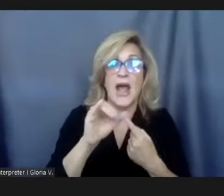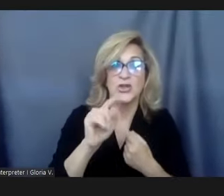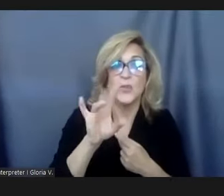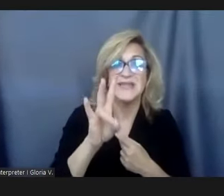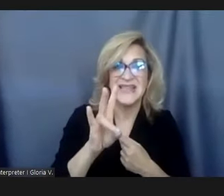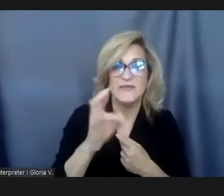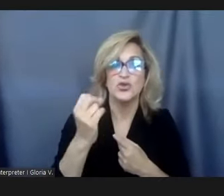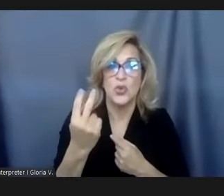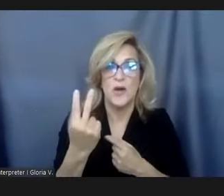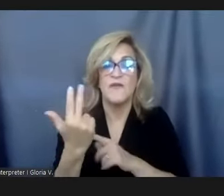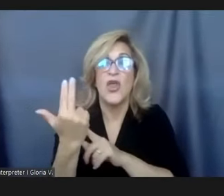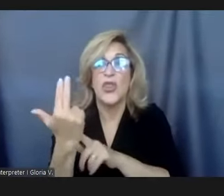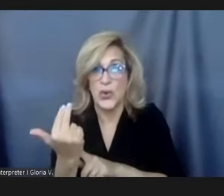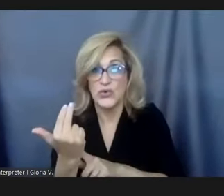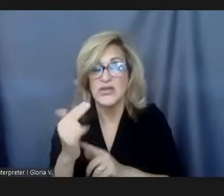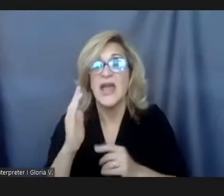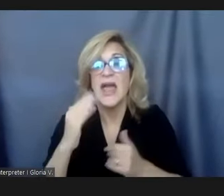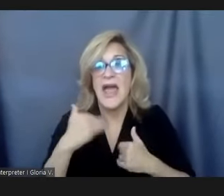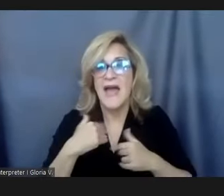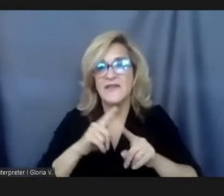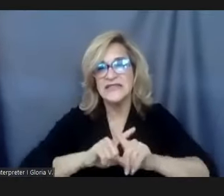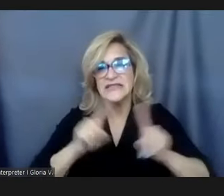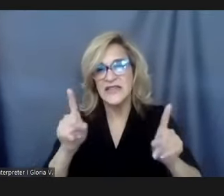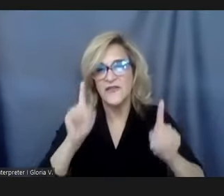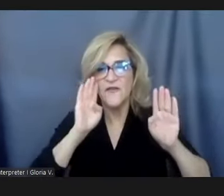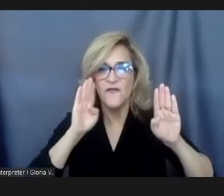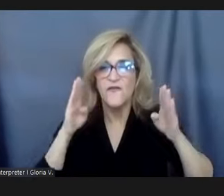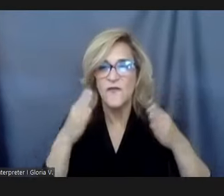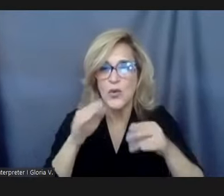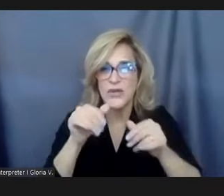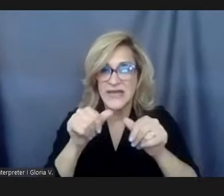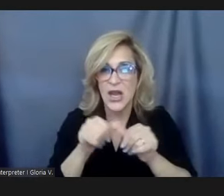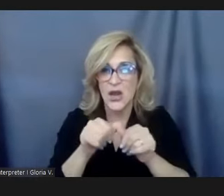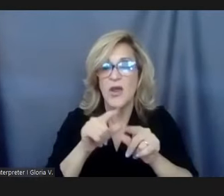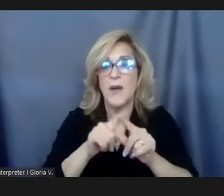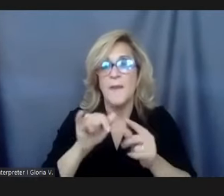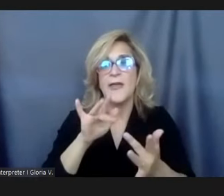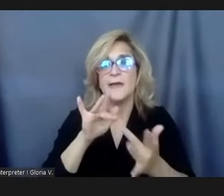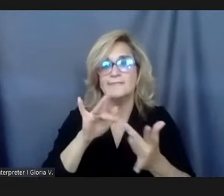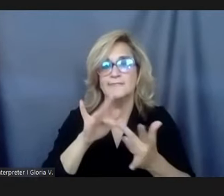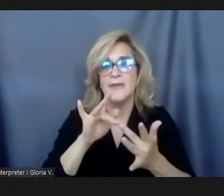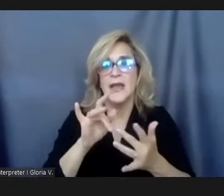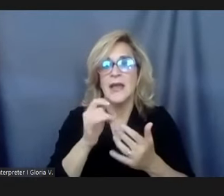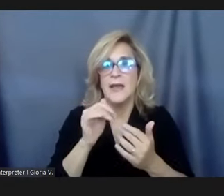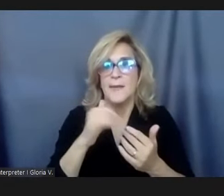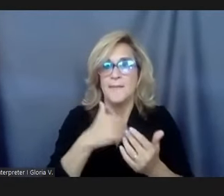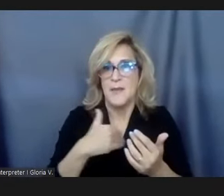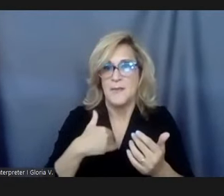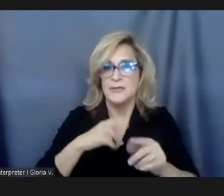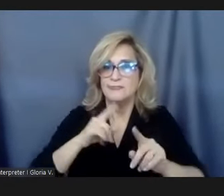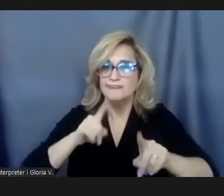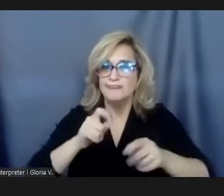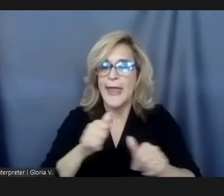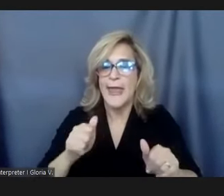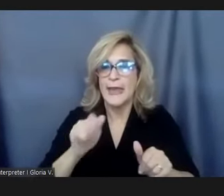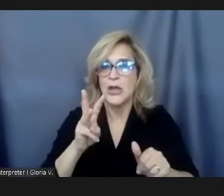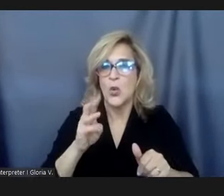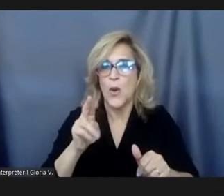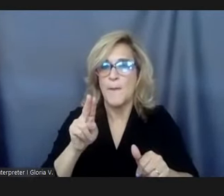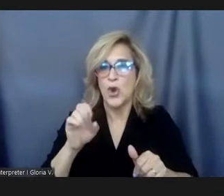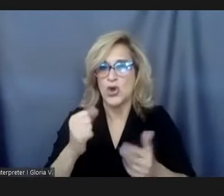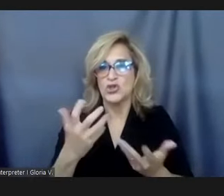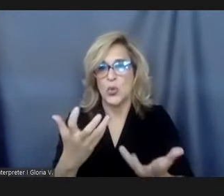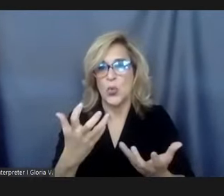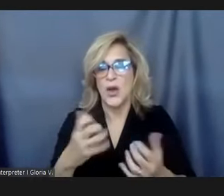different focus areas. But again, as with the public outreach meetings, residents may attend any one of the webinars they would like to. In terms of